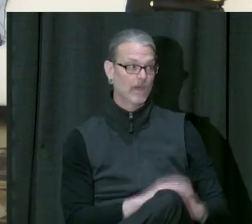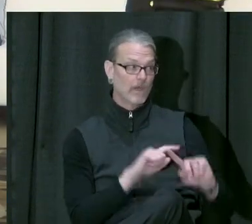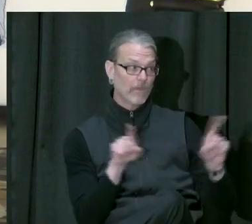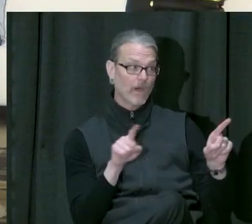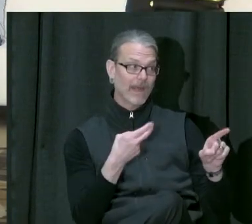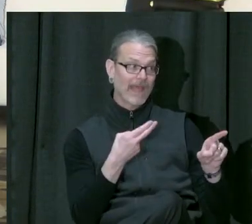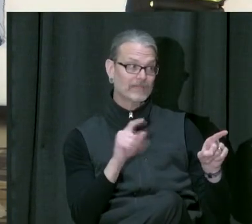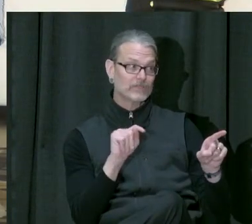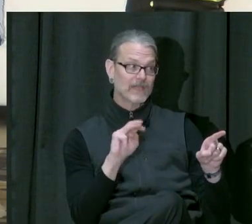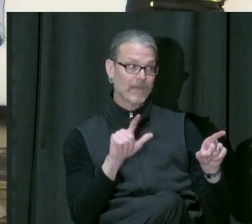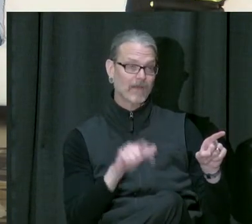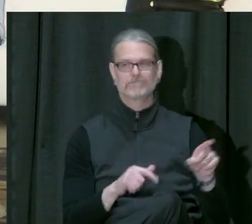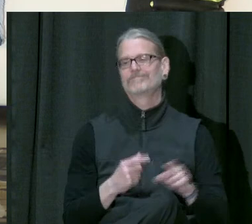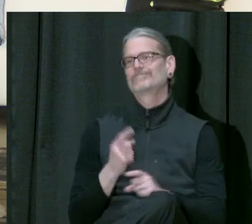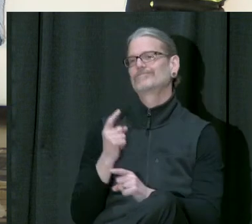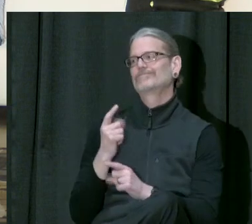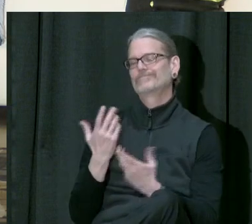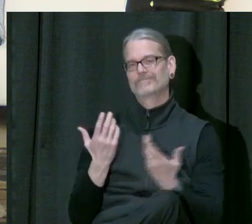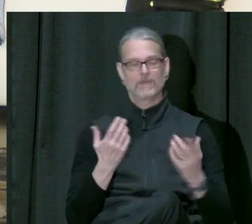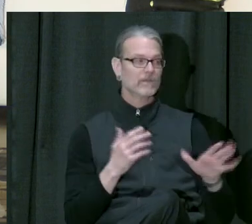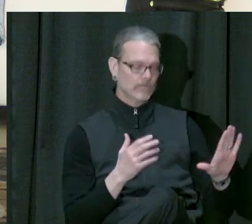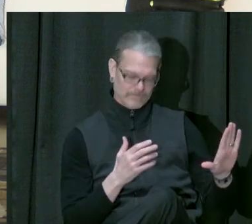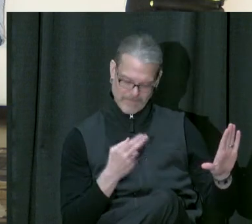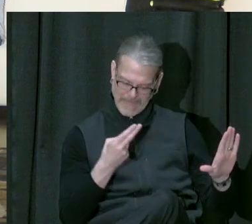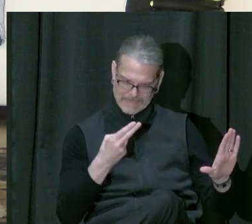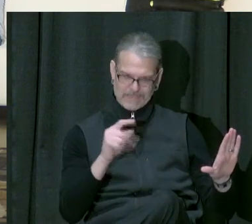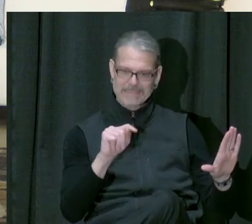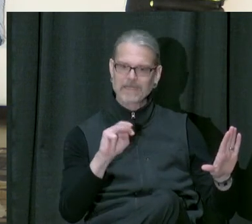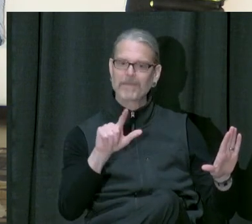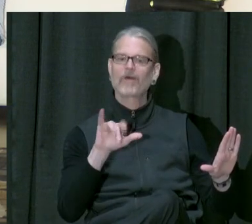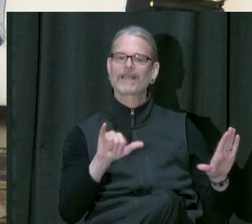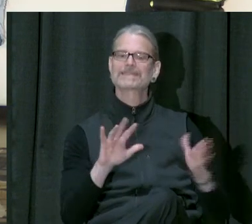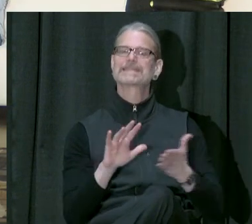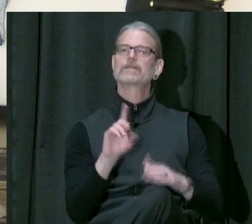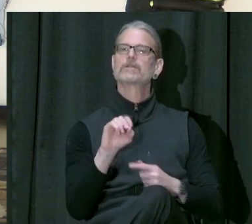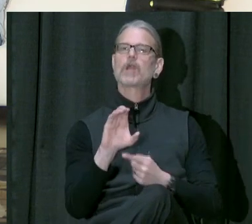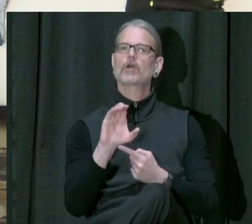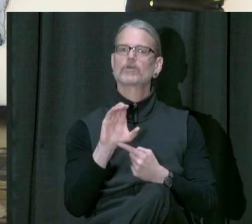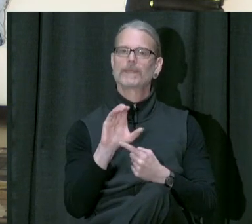Except HTML. Officially, HTML is a document type. Tell me it's